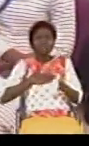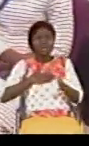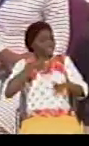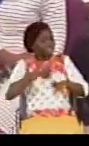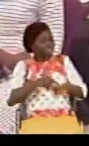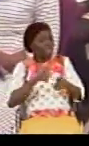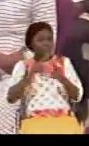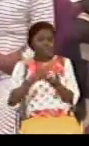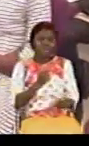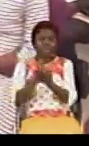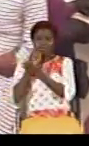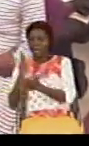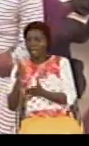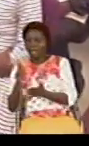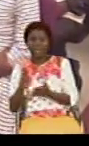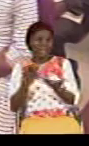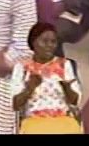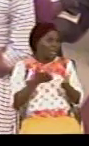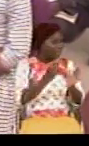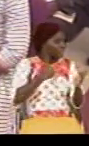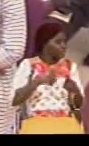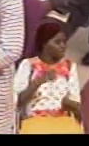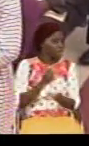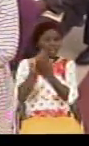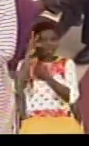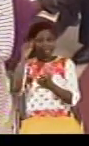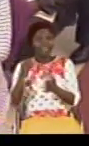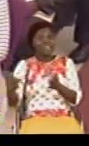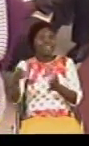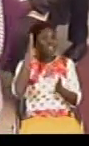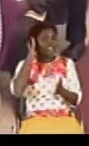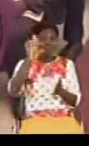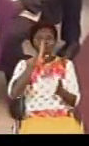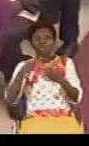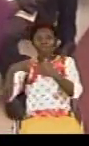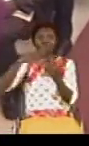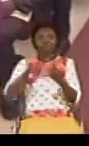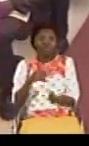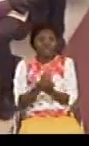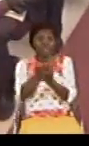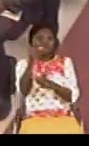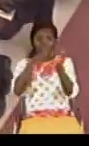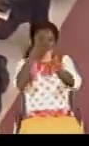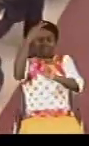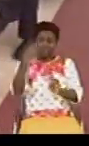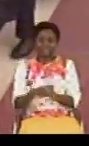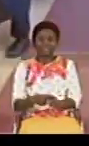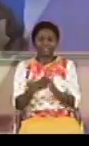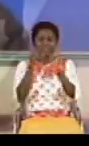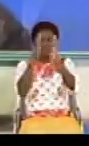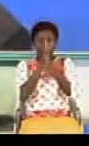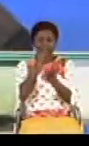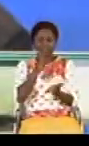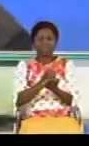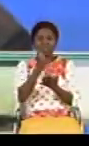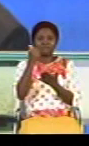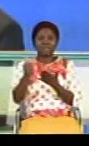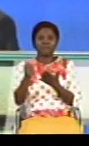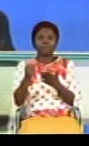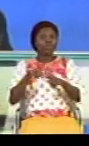will do it today. They'll be competing to help you in Jesus' name. But to see